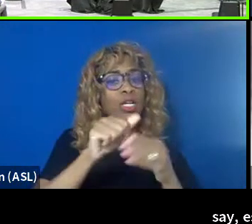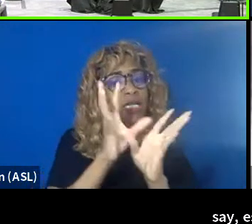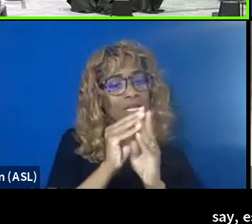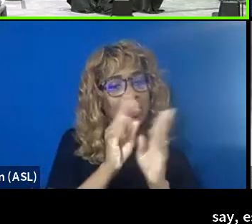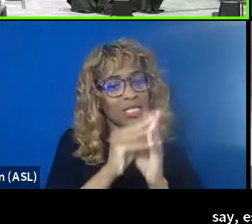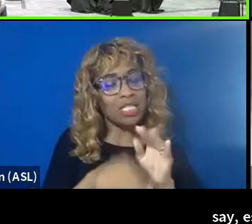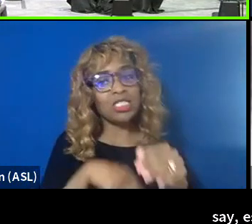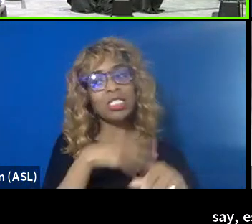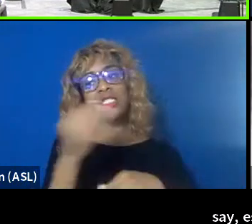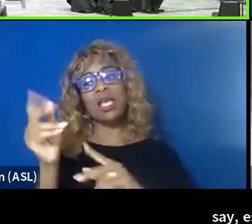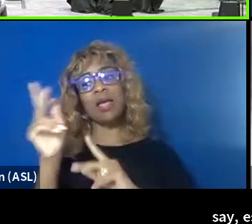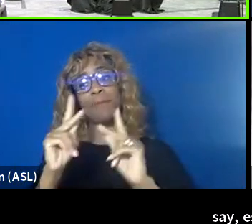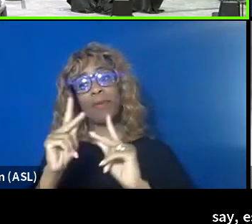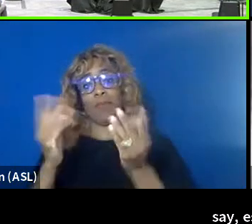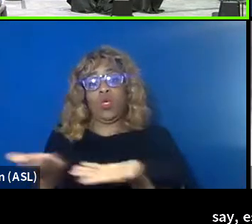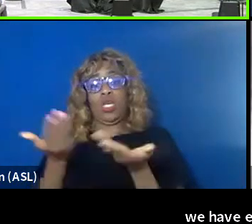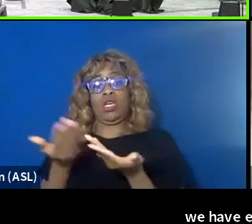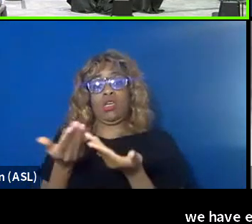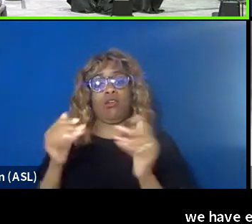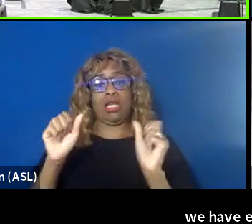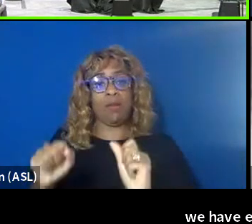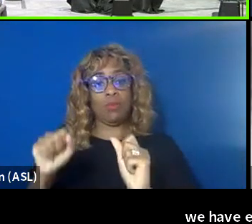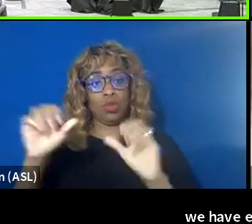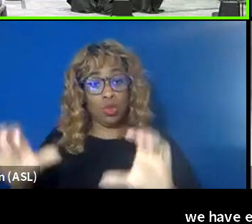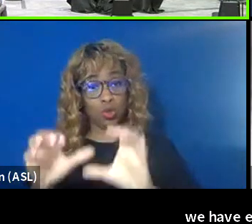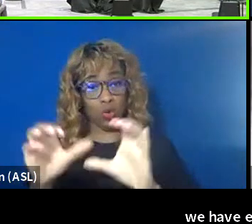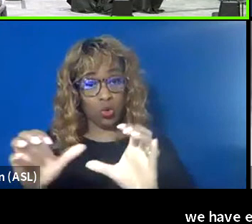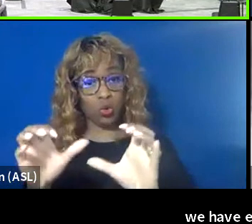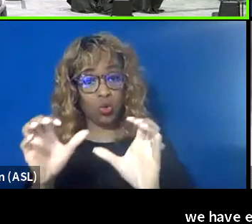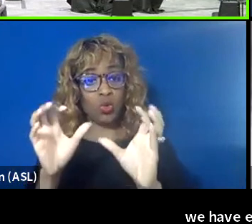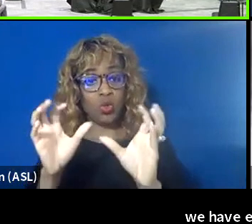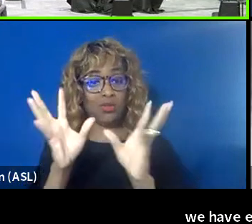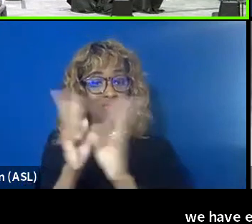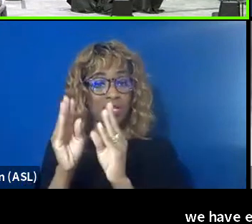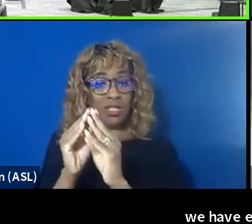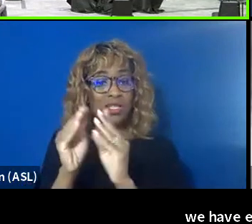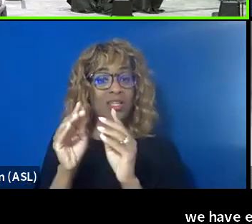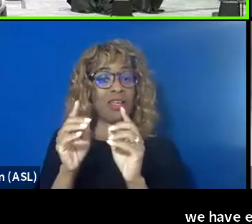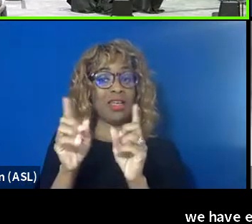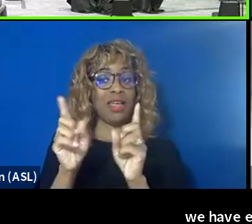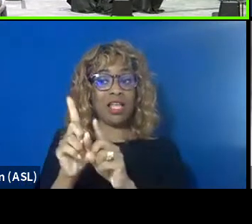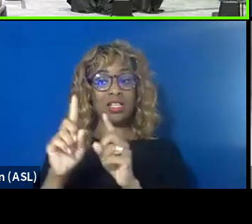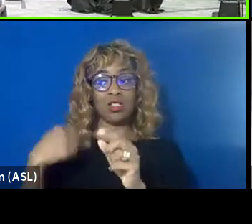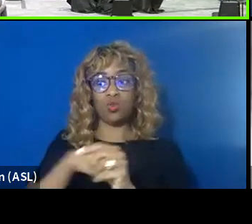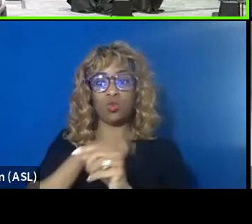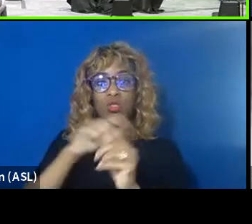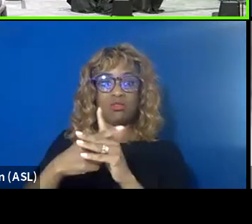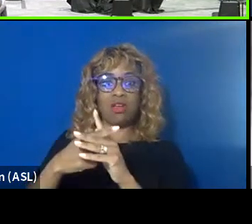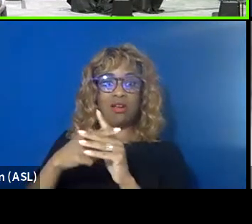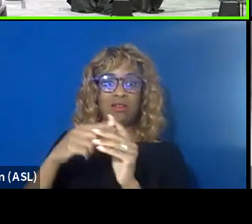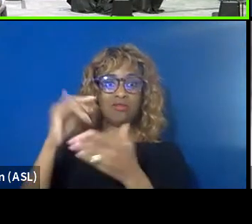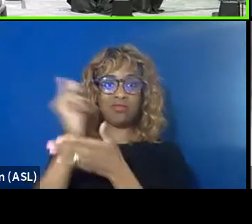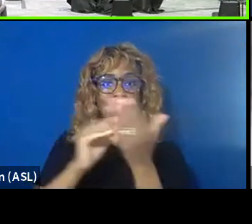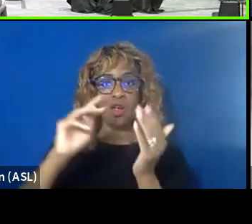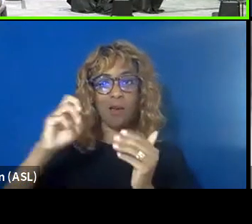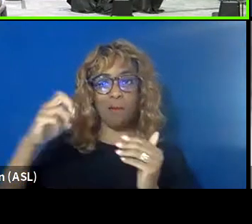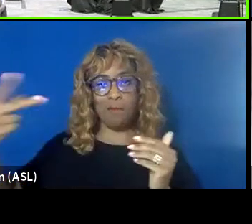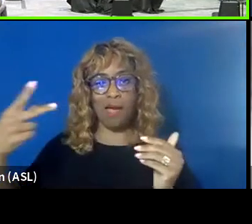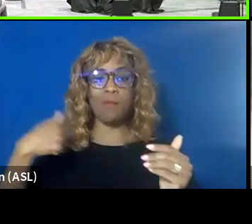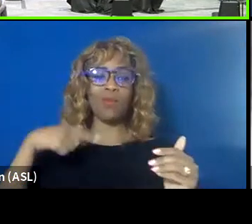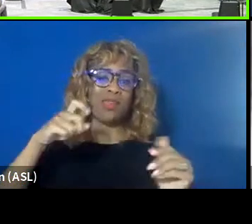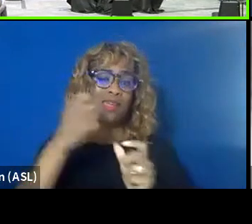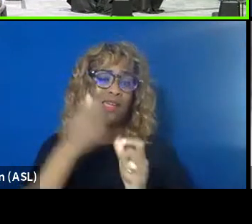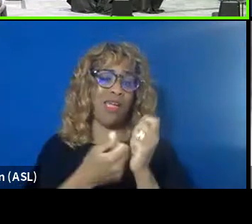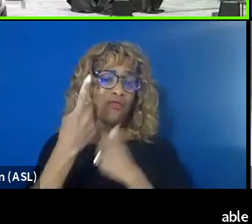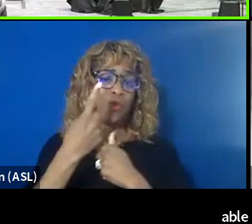people present and able to do these hearings, especially as we move into mapping. We really kind of do need everybody all hands